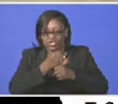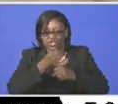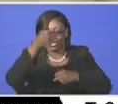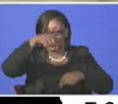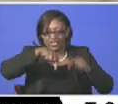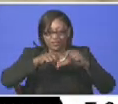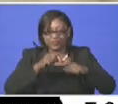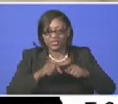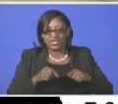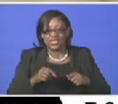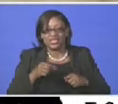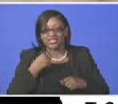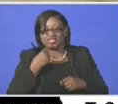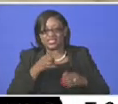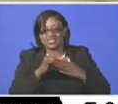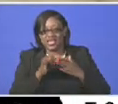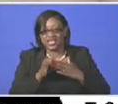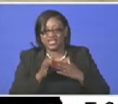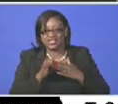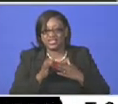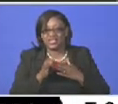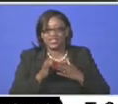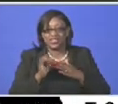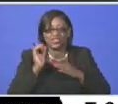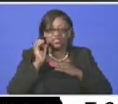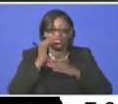this year, where the Expo is expected to